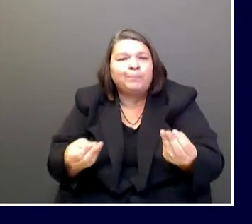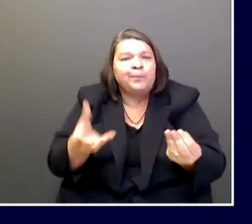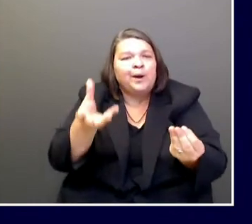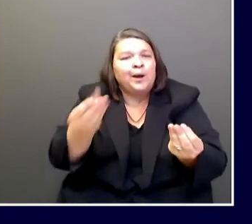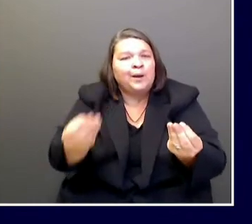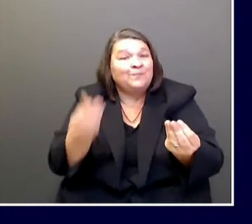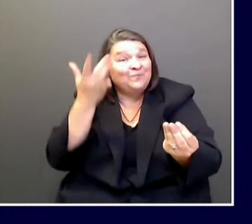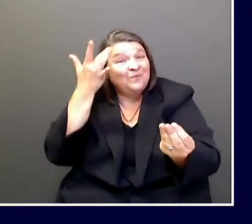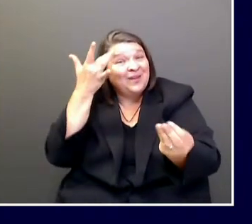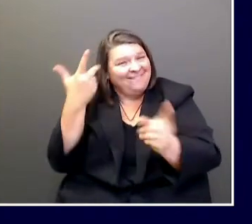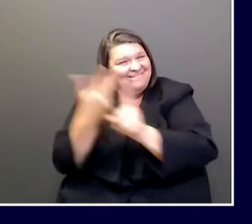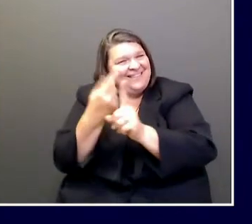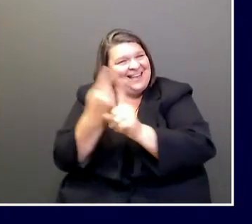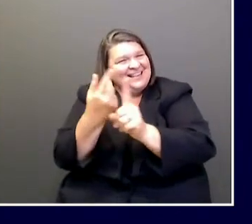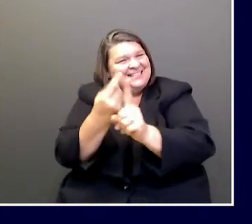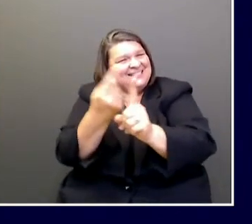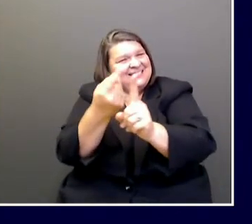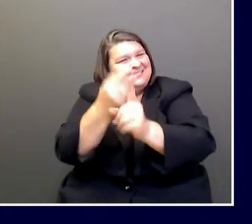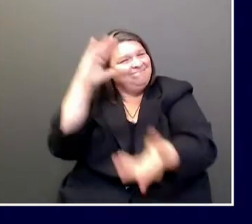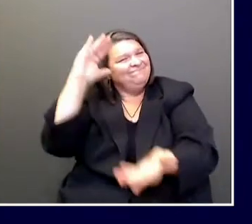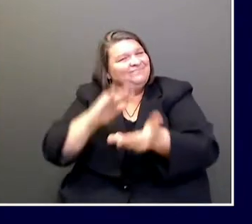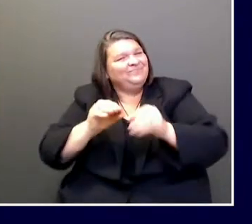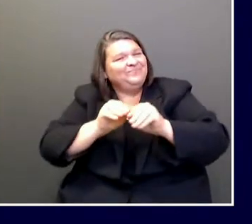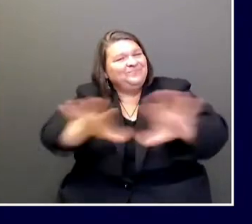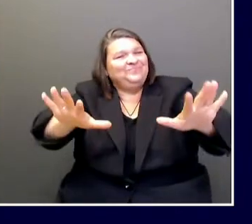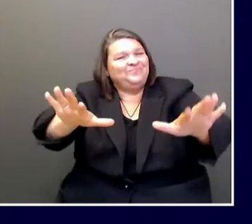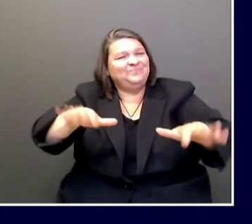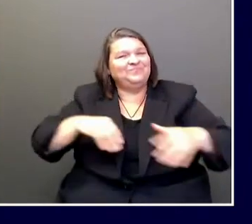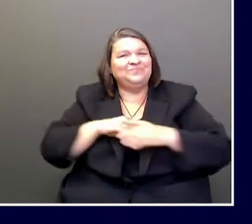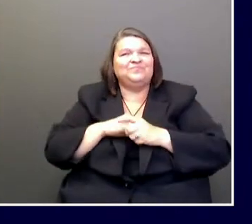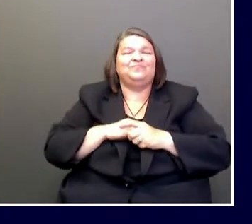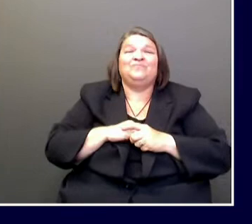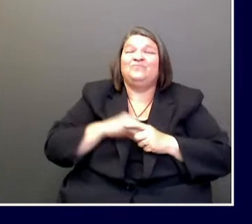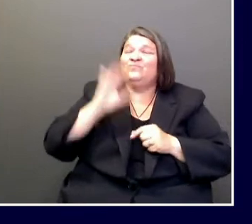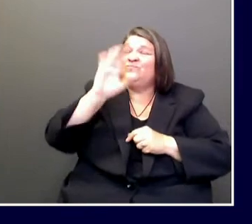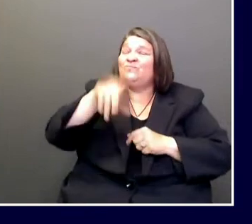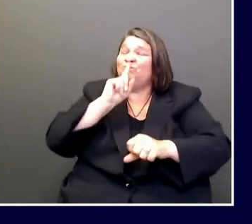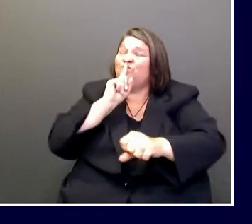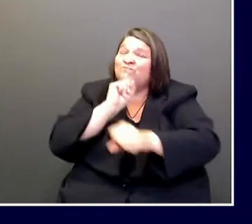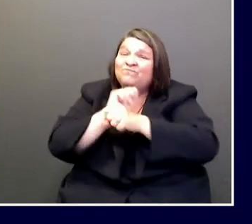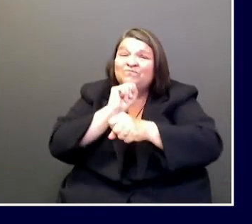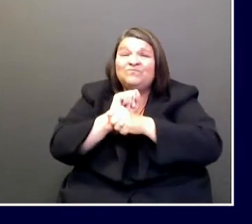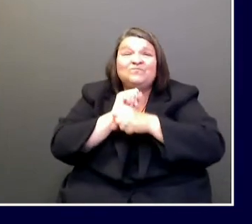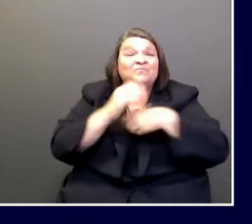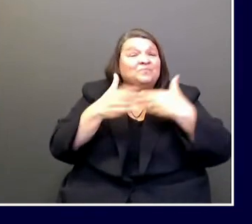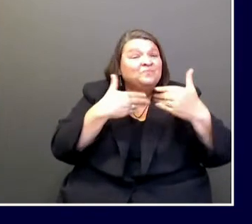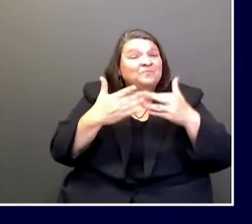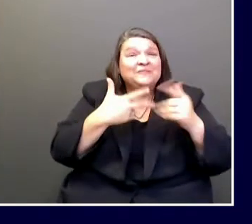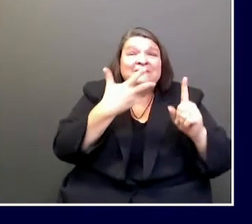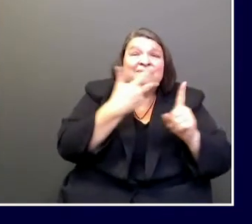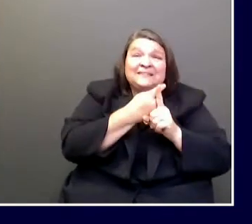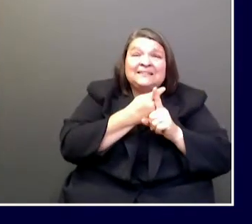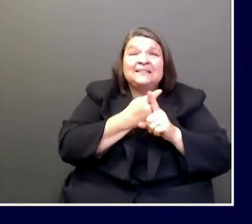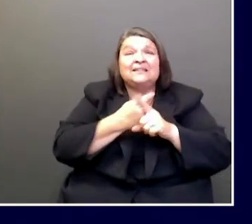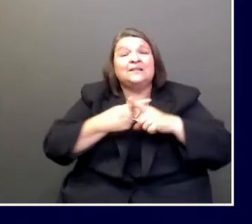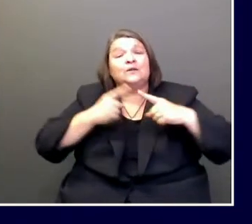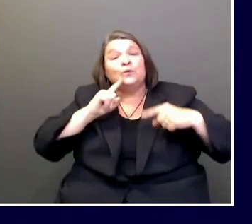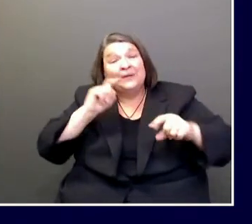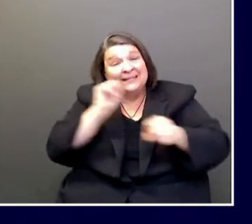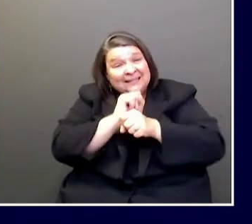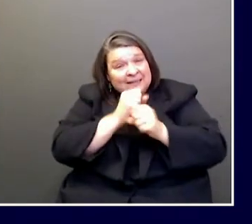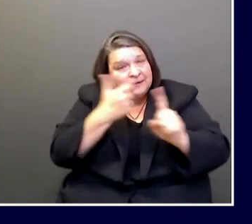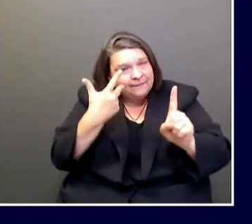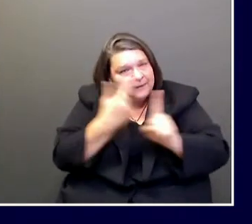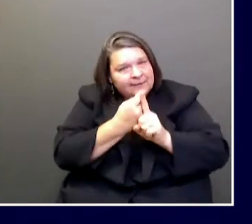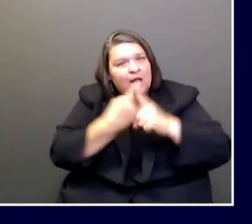we now have something that's extraordinary, a COVID-19 vaccine that is really incredibly effective compared to other